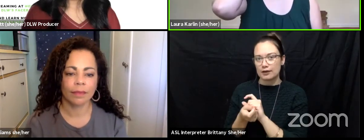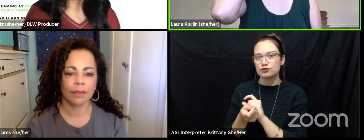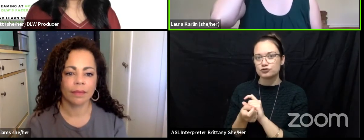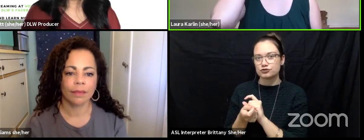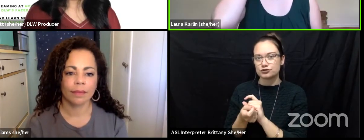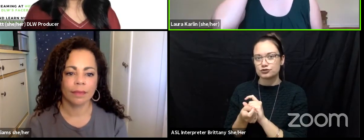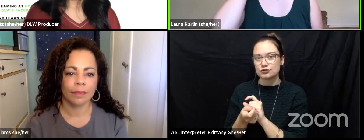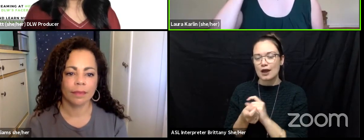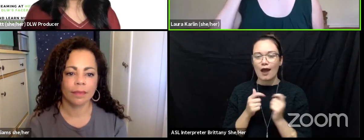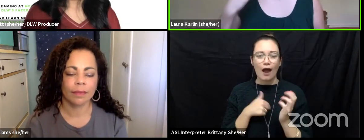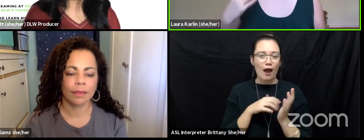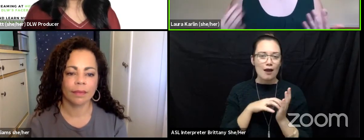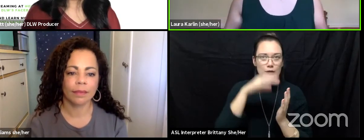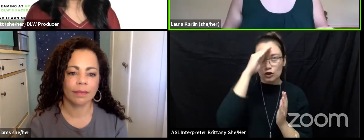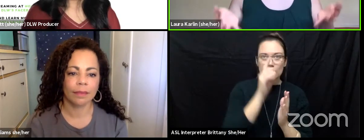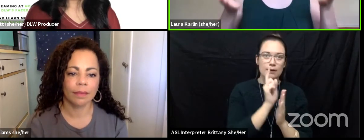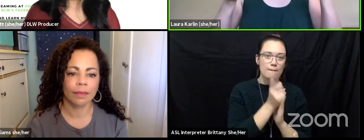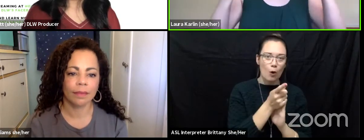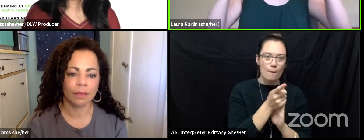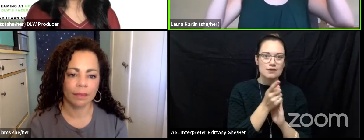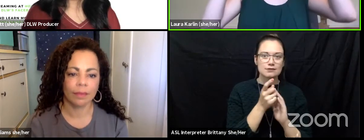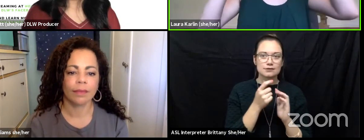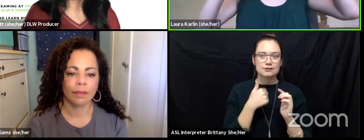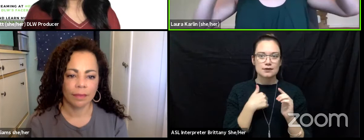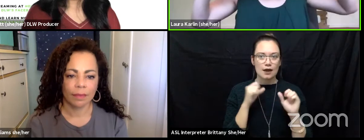the moments that I can